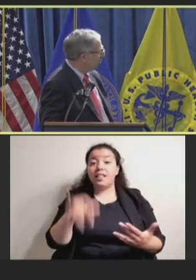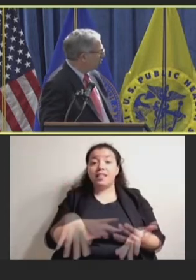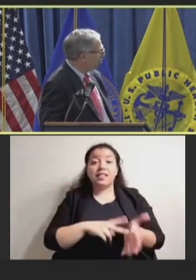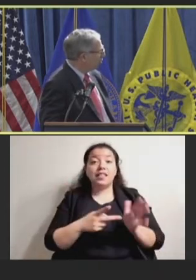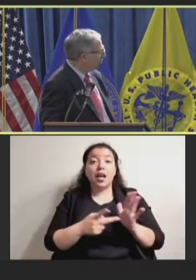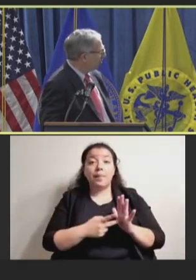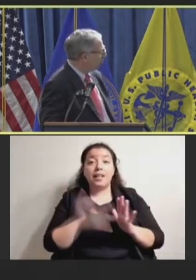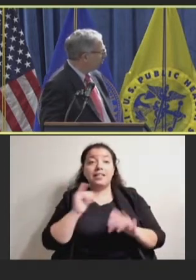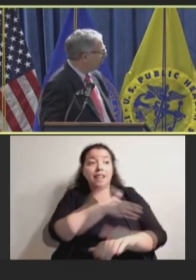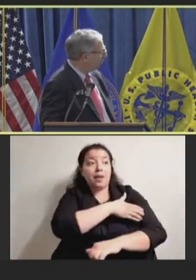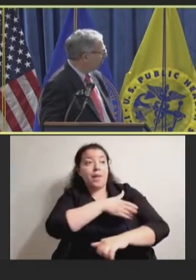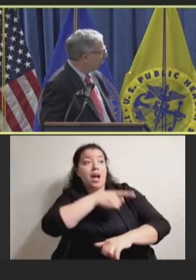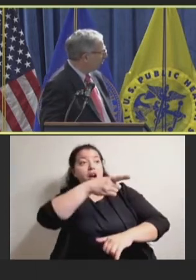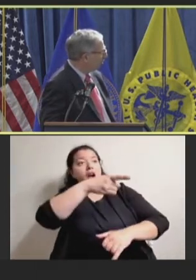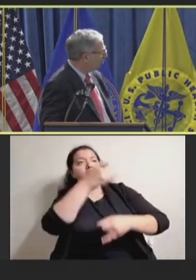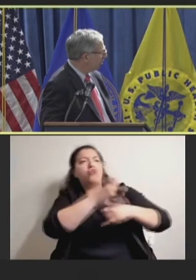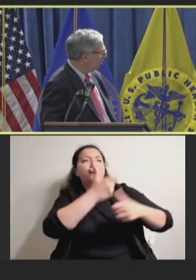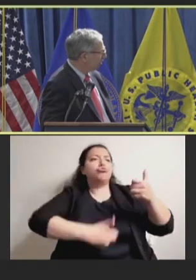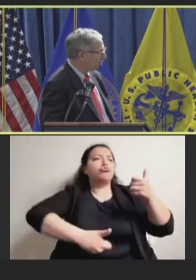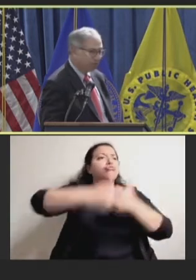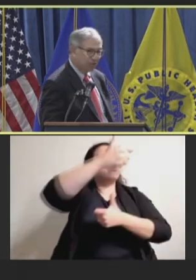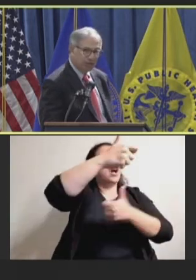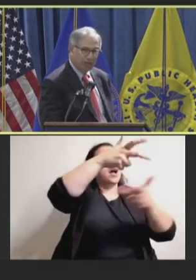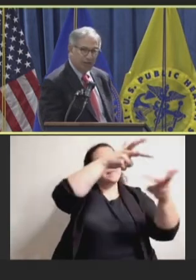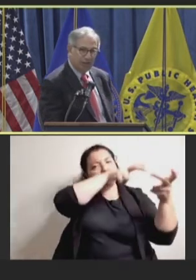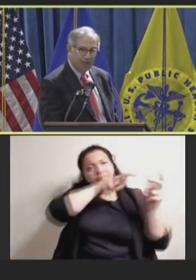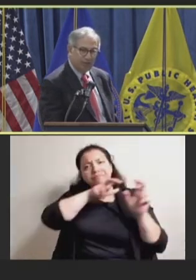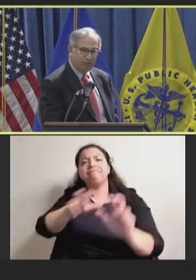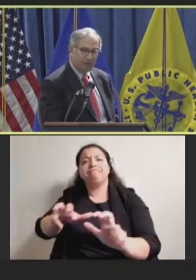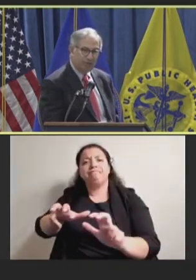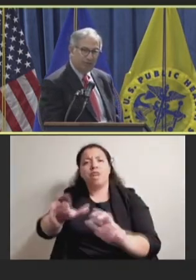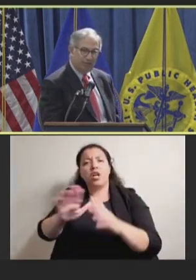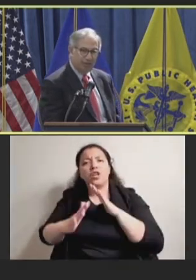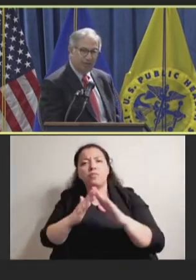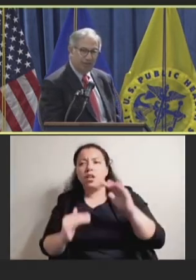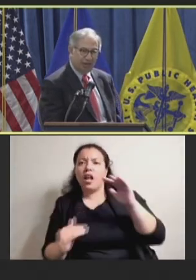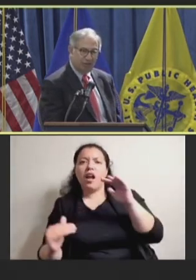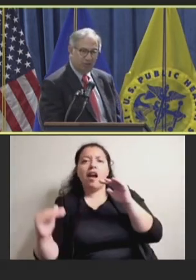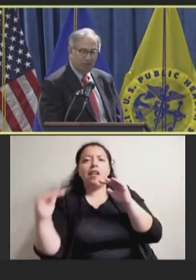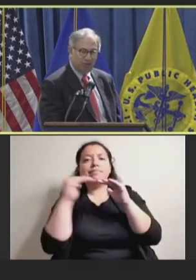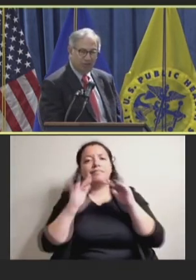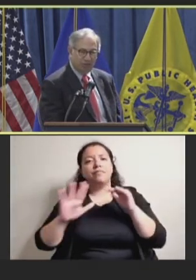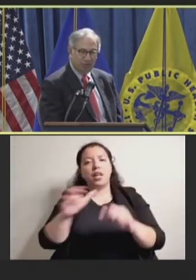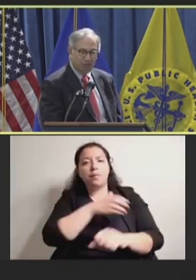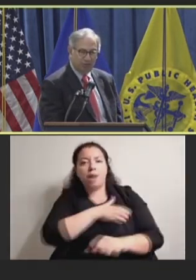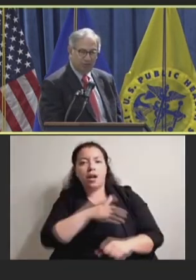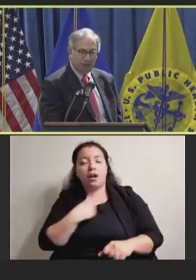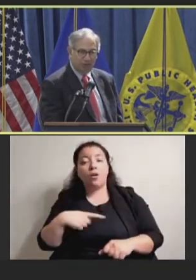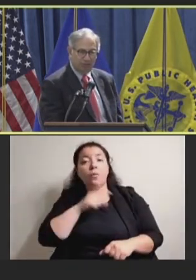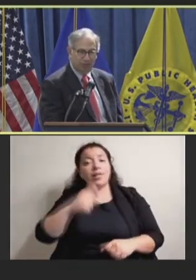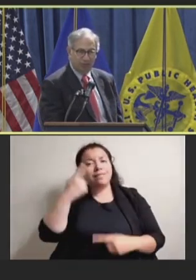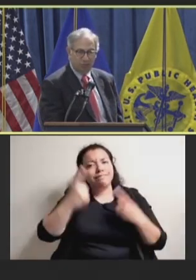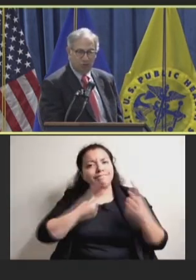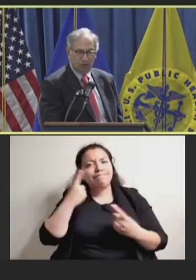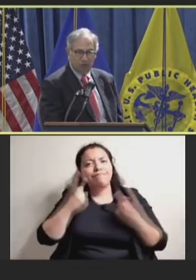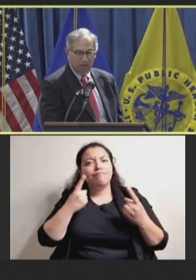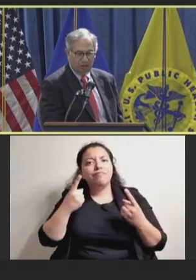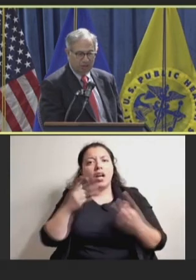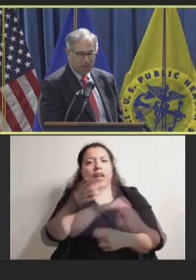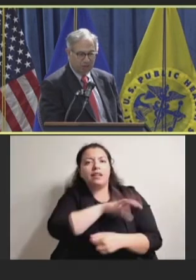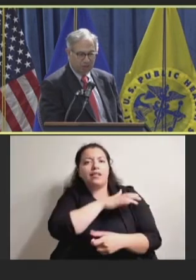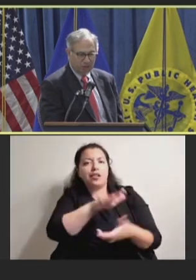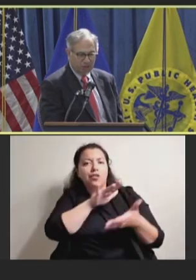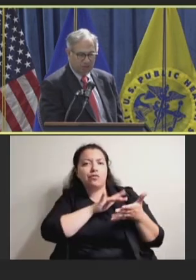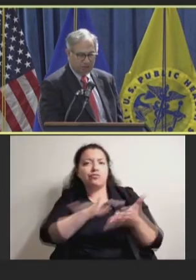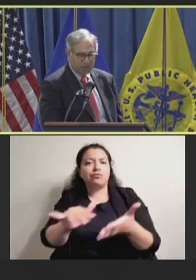from institutions and put the priorities and interest in the community. I think we really need to think about how do we do clinical research by involving more in